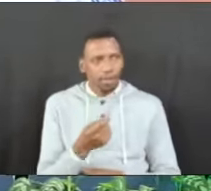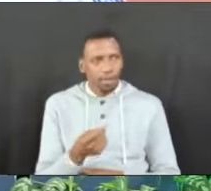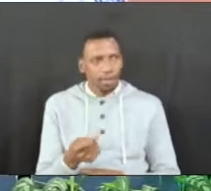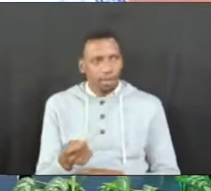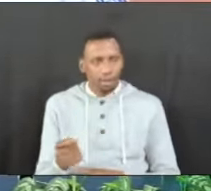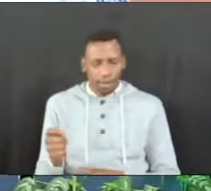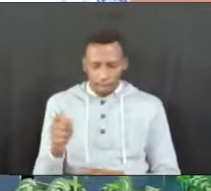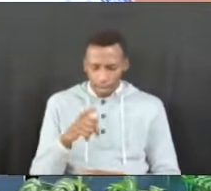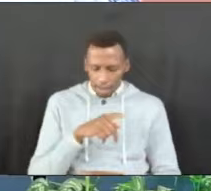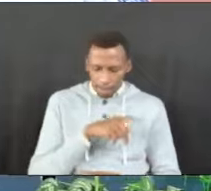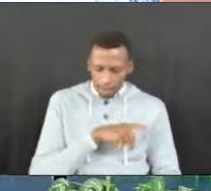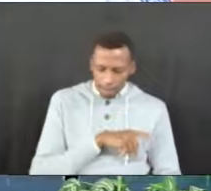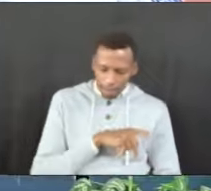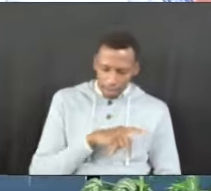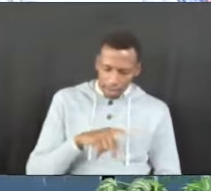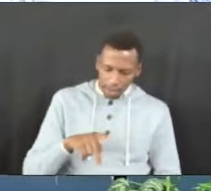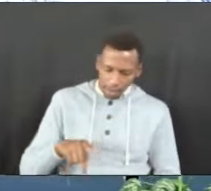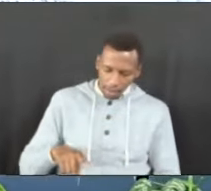with the